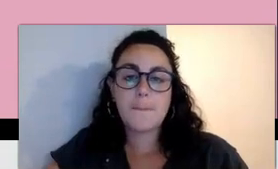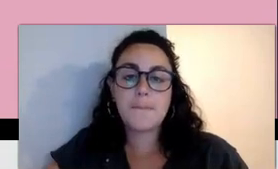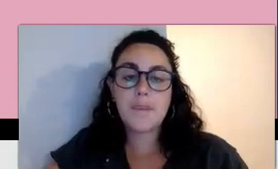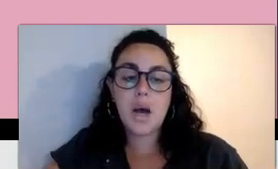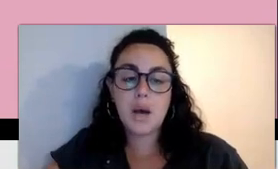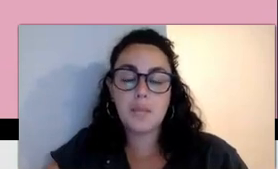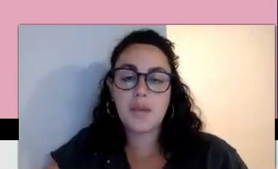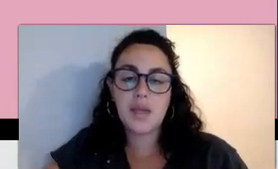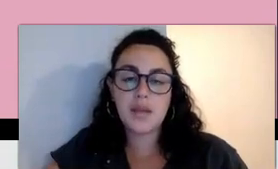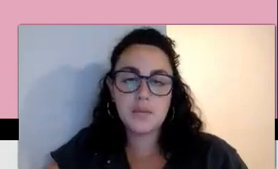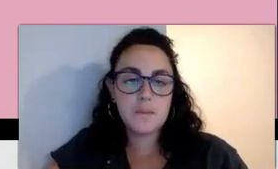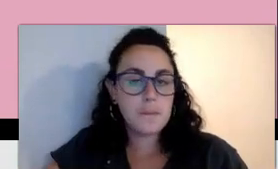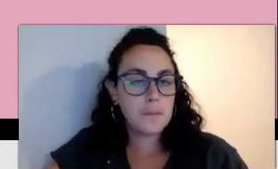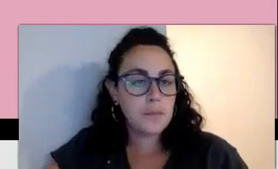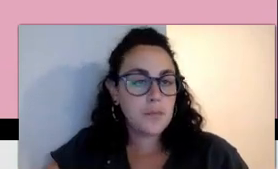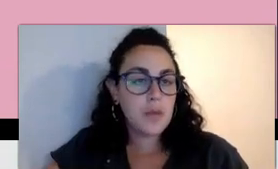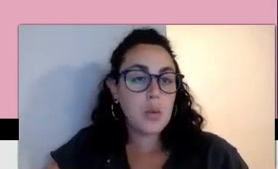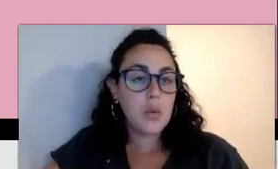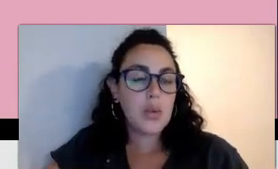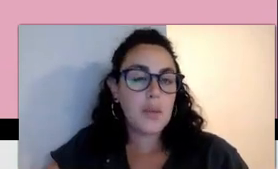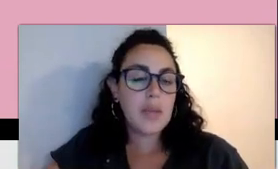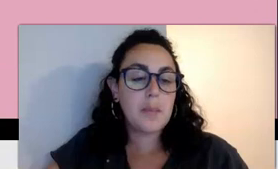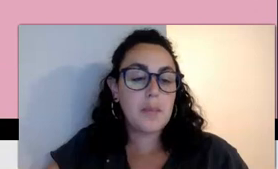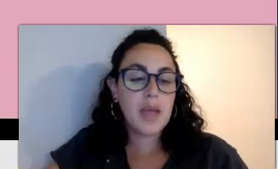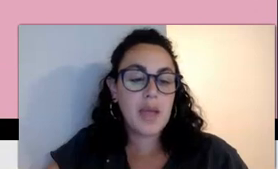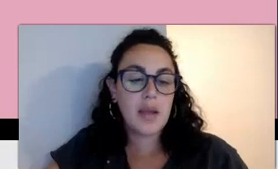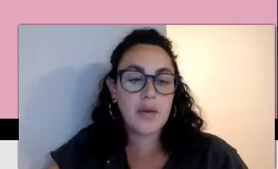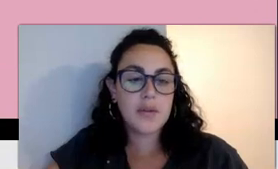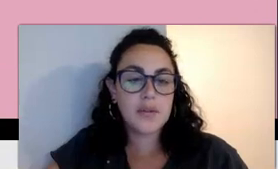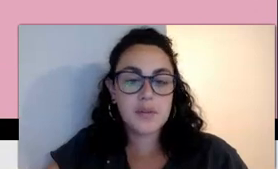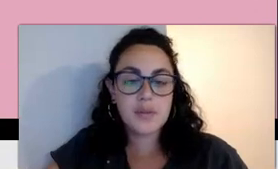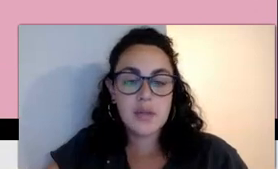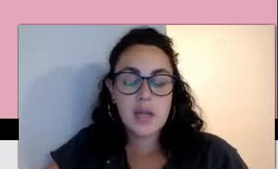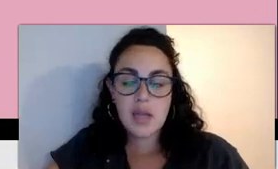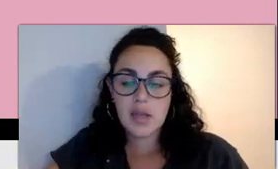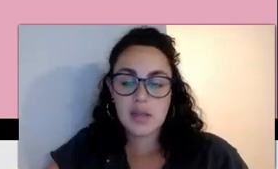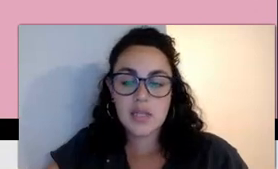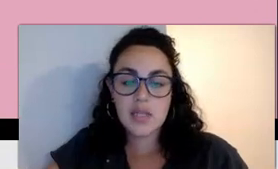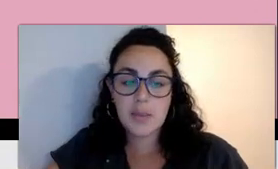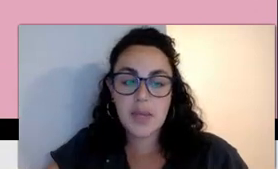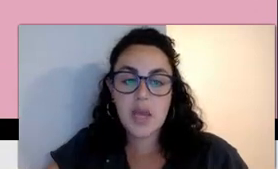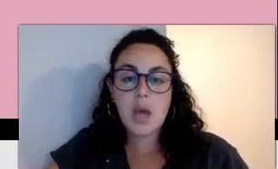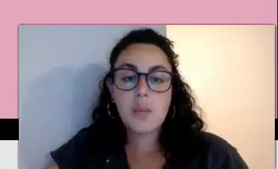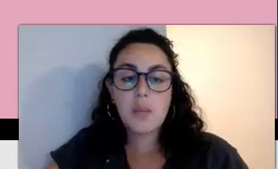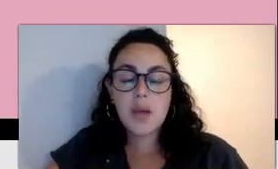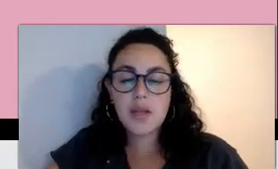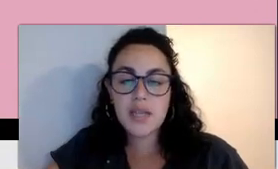a pumpkin. Ooh, yummy pears. And